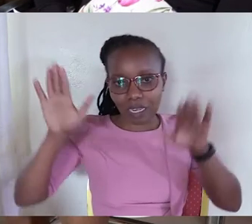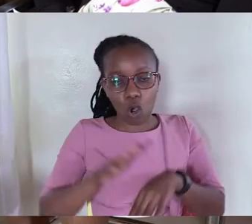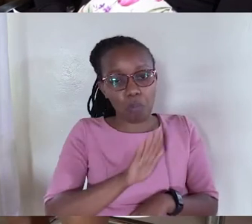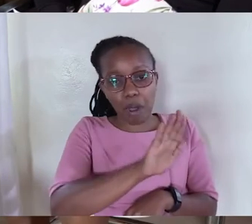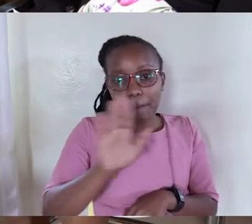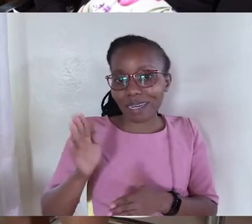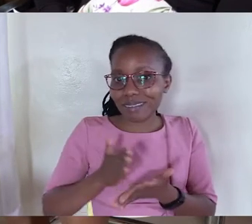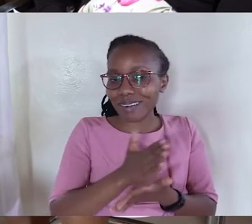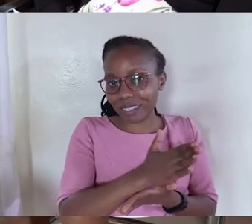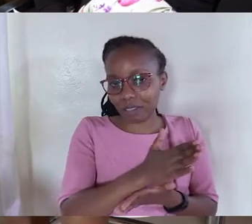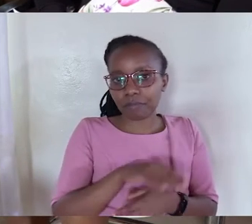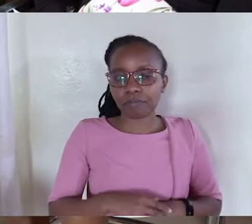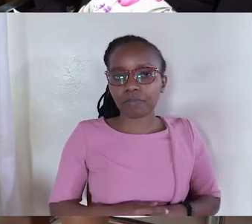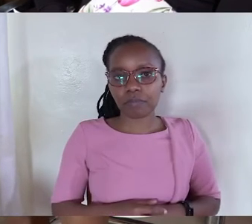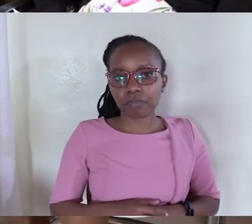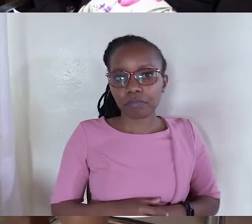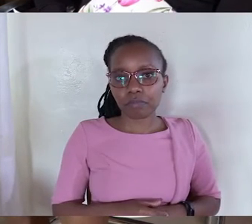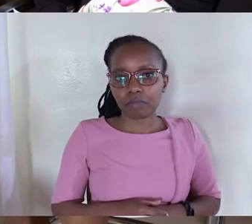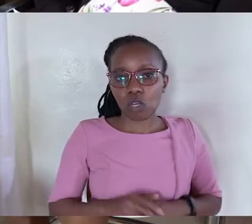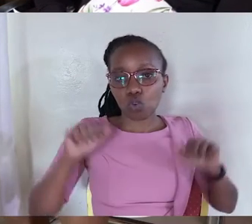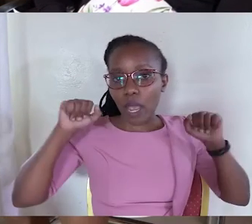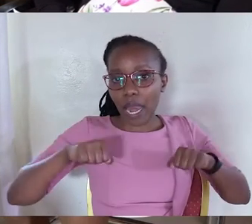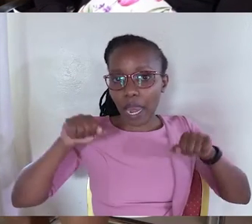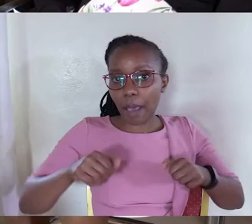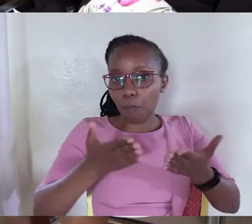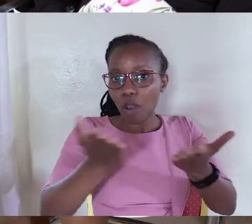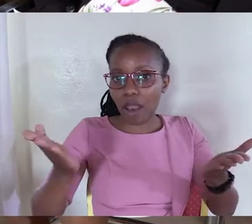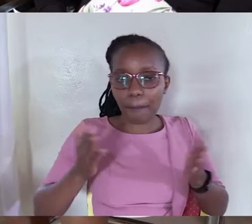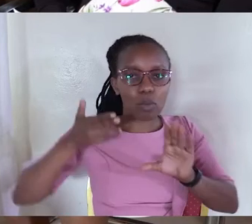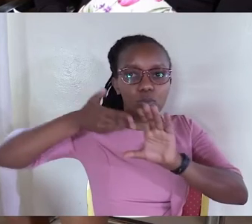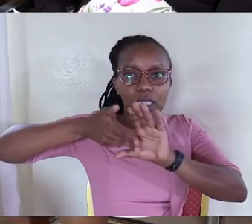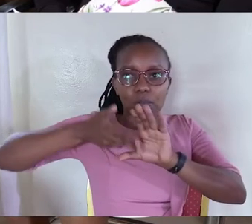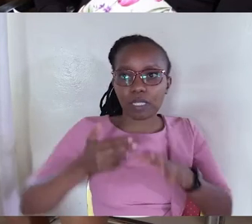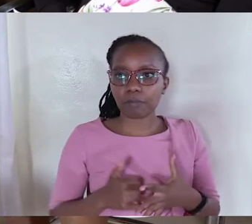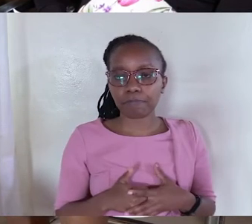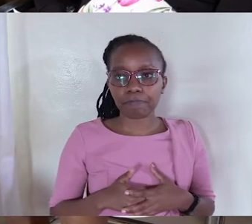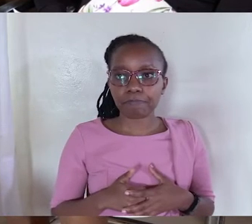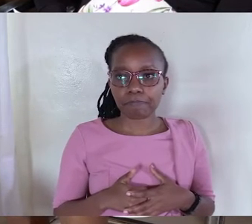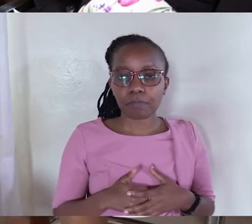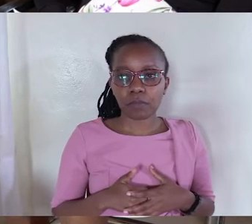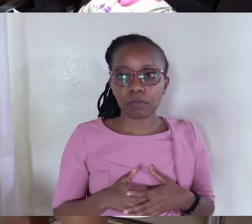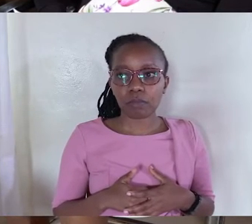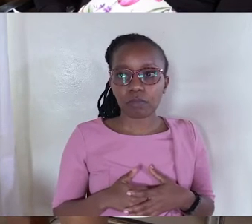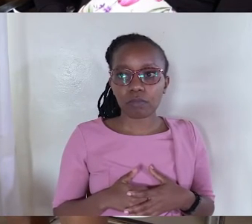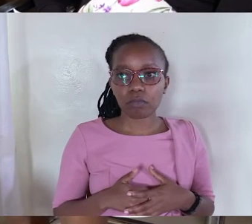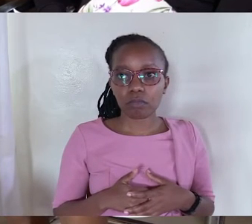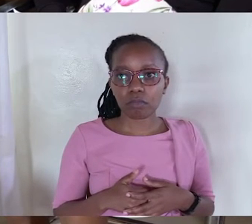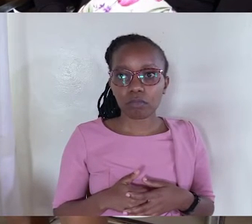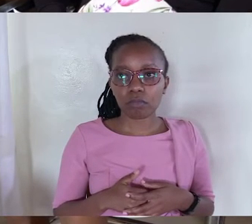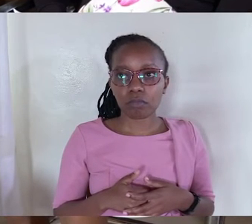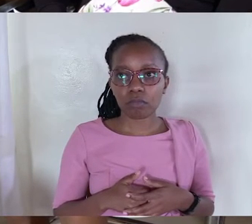rights, and to enable them to participate. Now, other than that, we also find